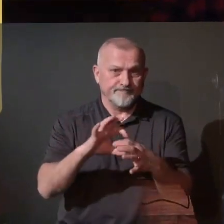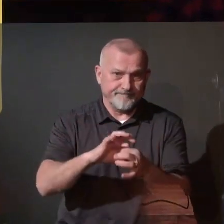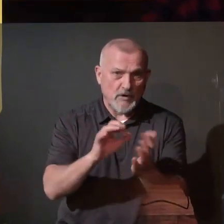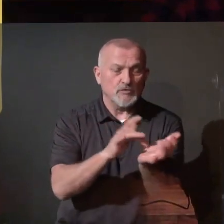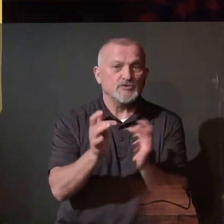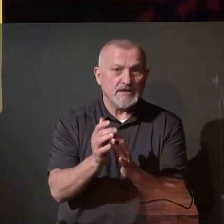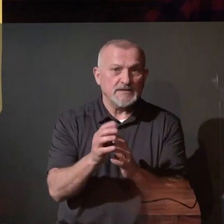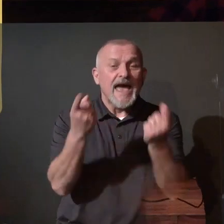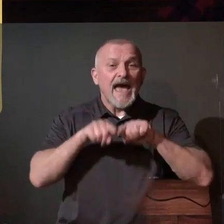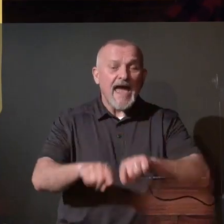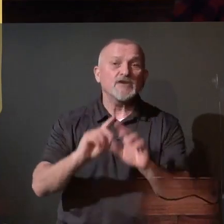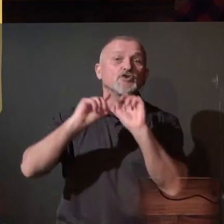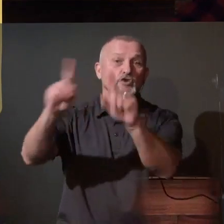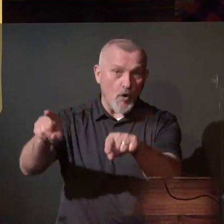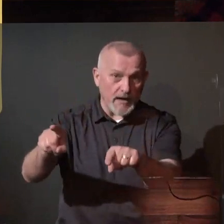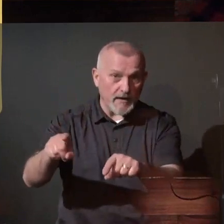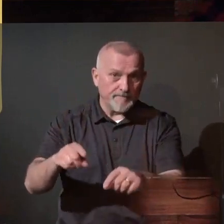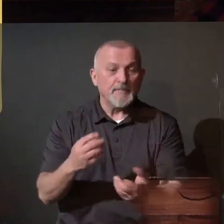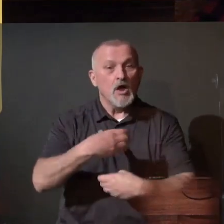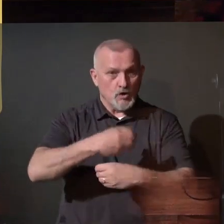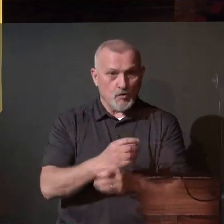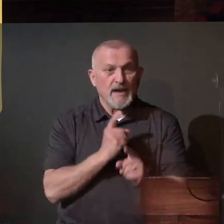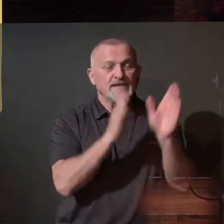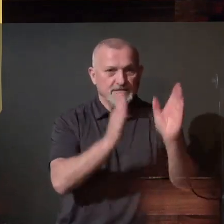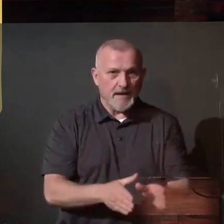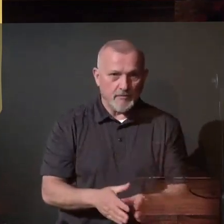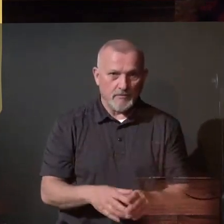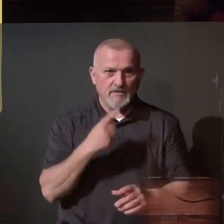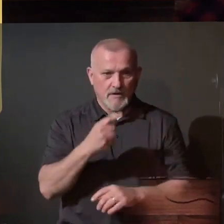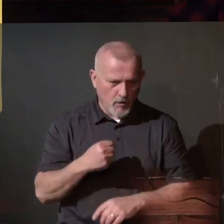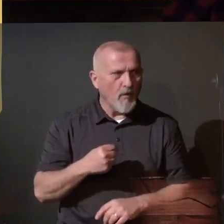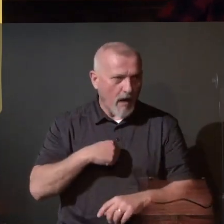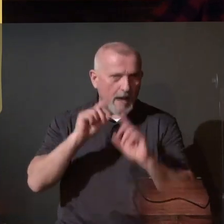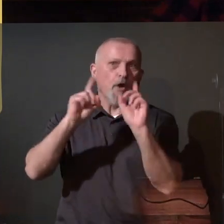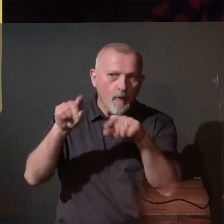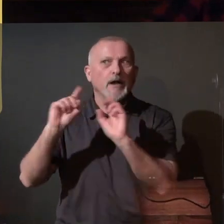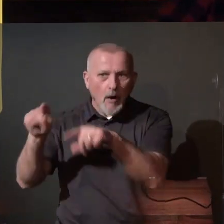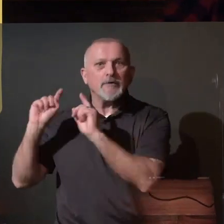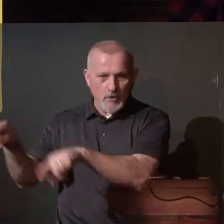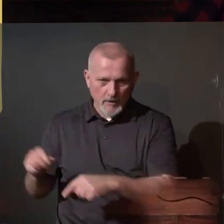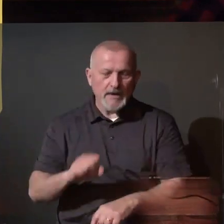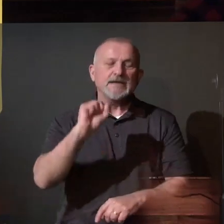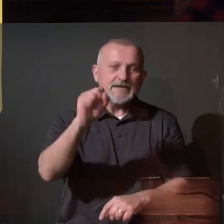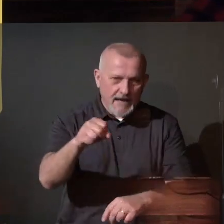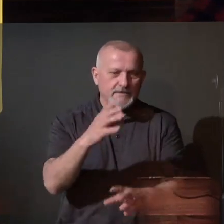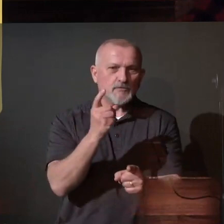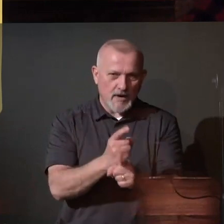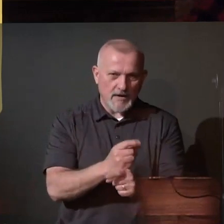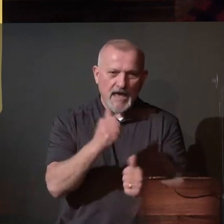disciple. What else? I'm already going. You're already going. You've already got that down. Everything that you